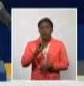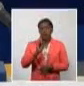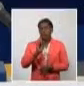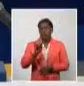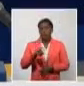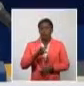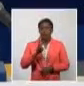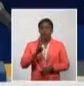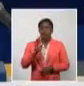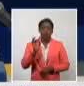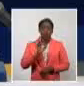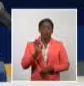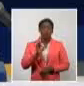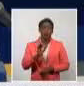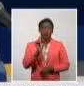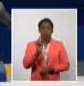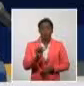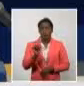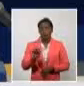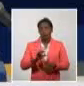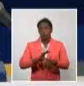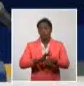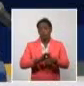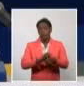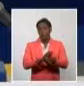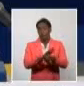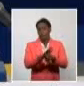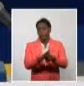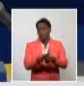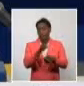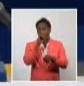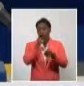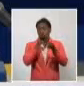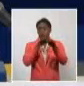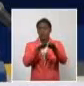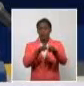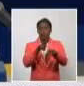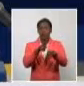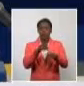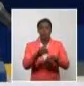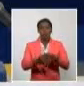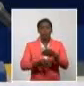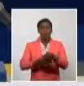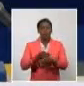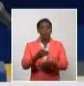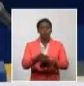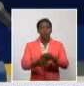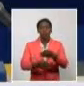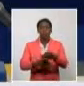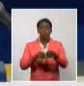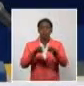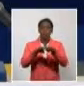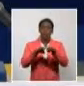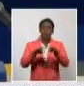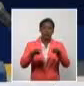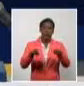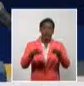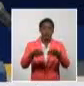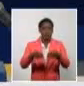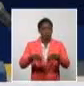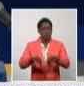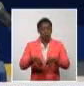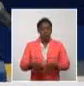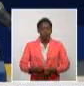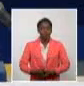they have a stable clinical course. Unfortunately, and we always regret when we talk about this, in Cuba,